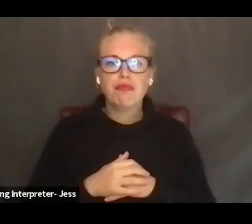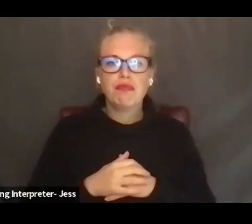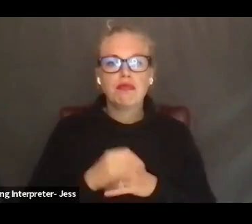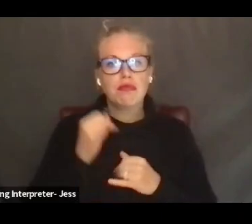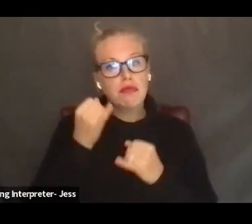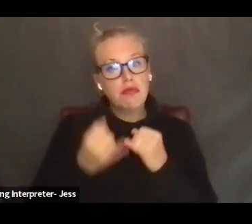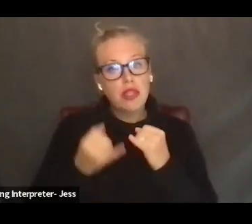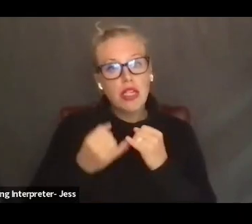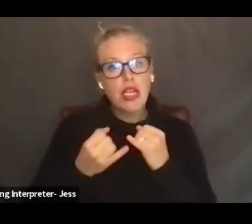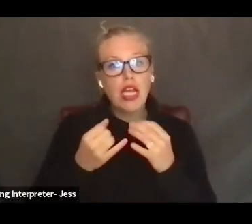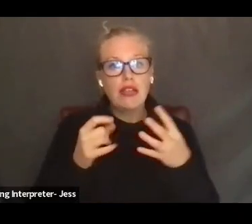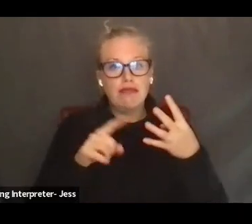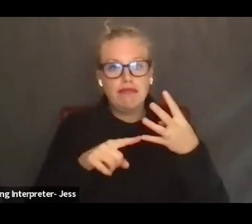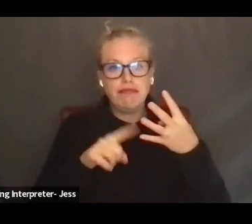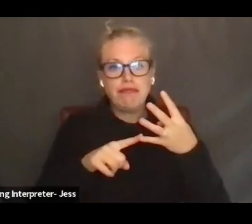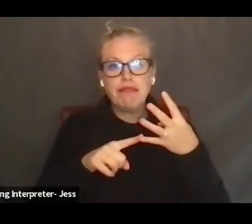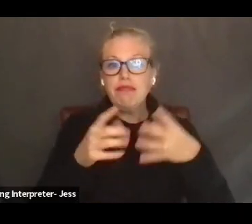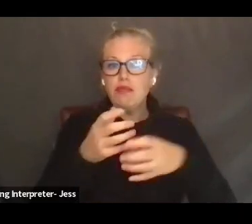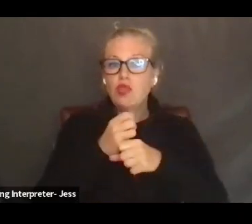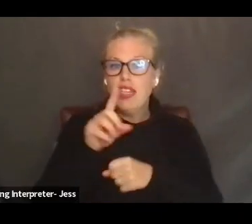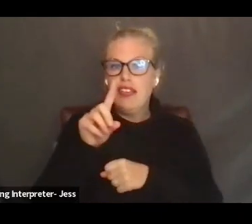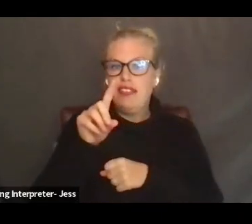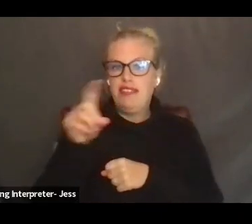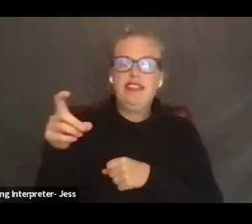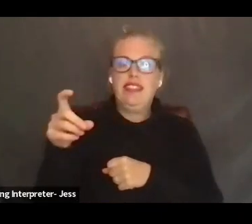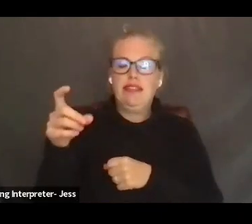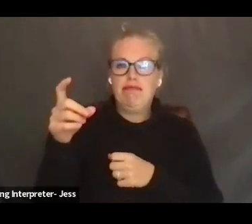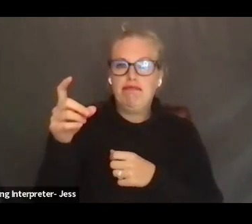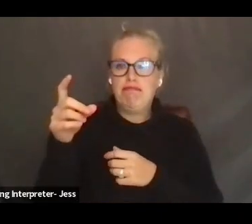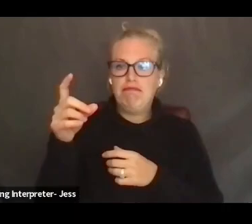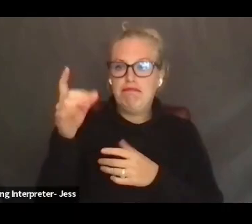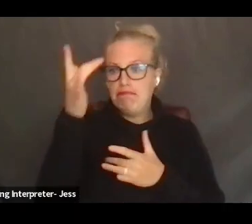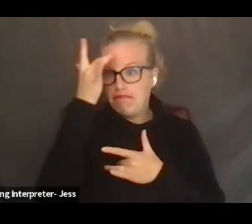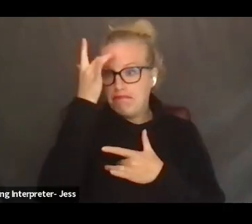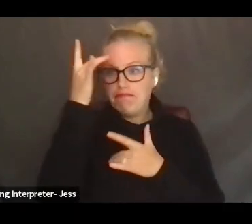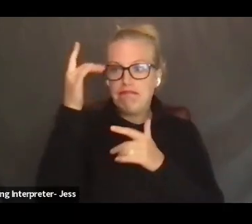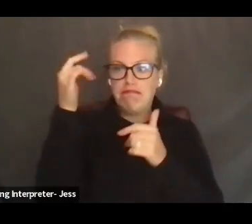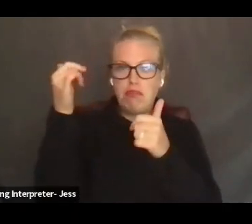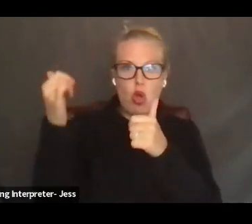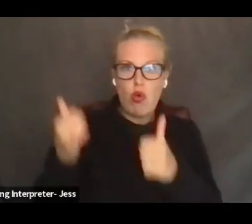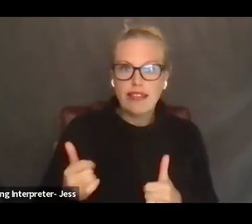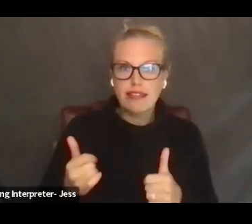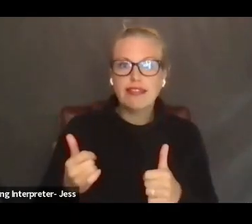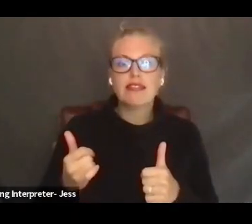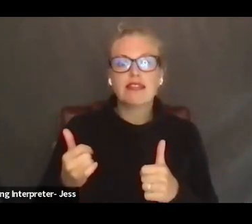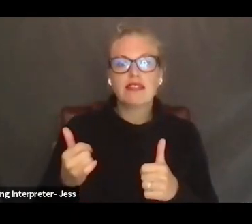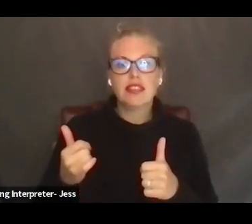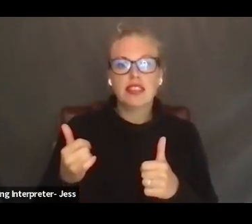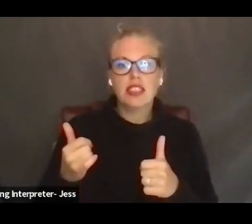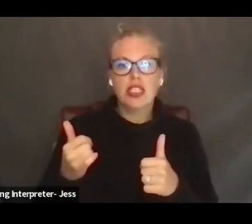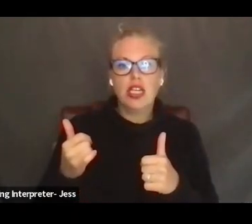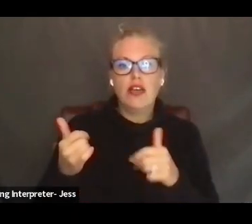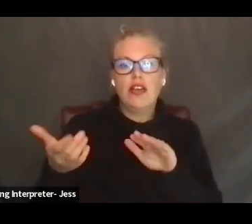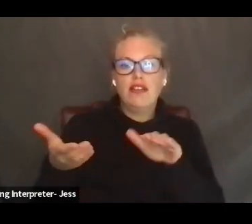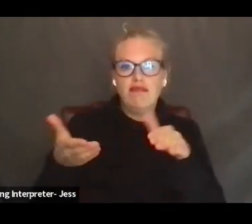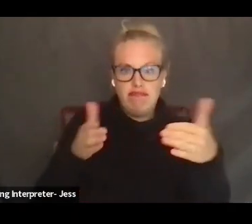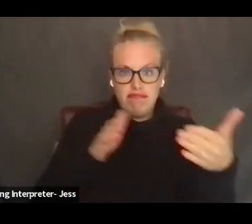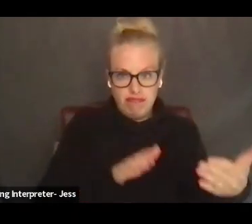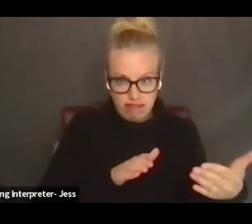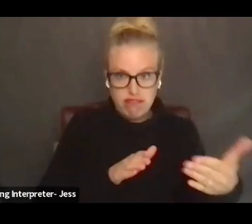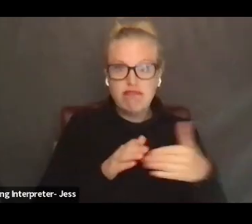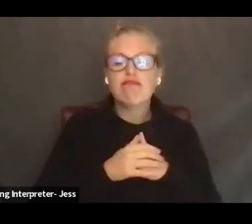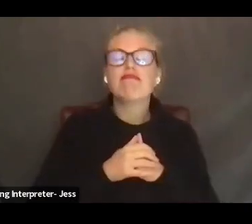Finally, if you receive a diagnosis that is going to progress to the natural progression